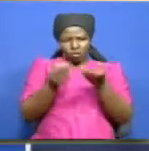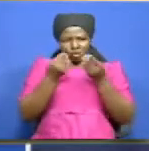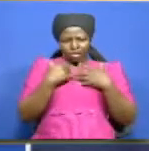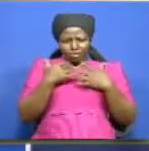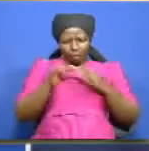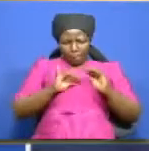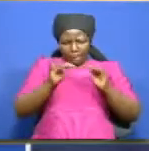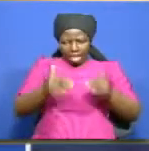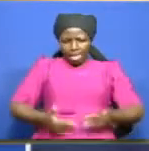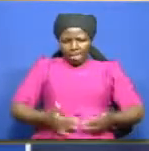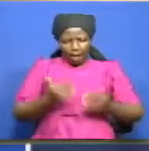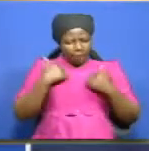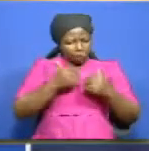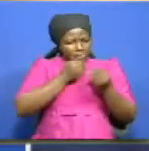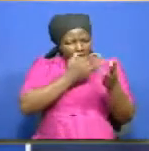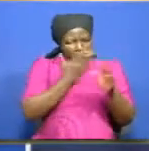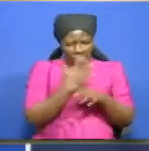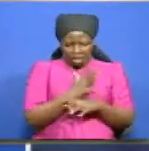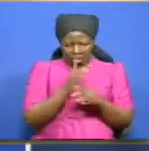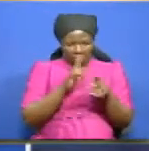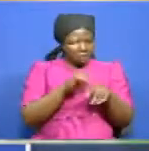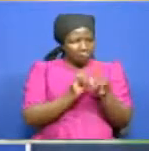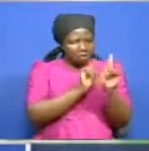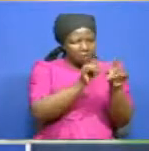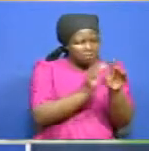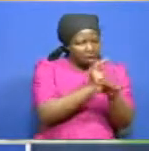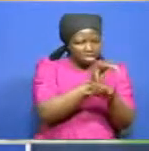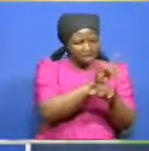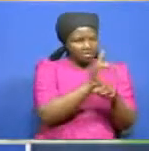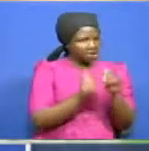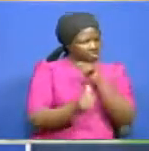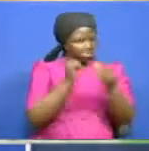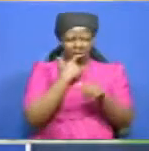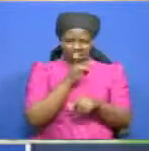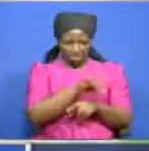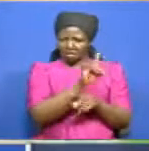wakienda kumuuliza akakataa ati sio yeye.